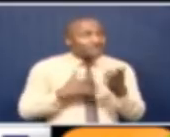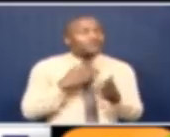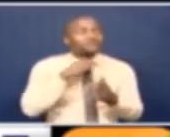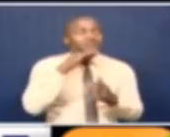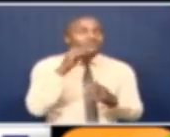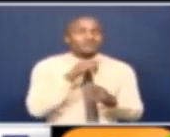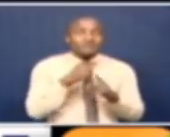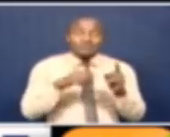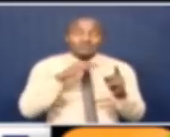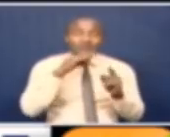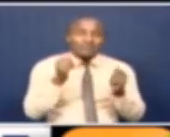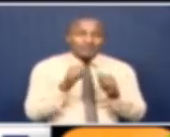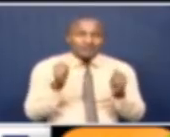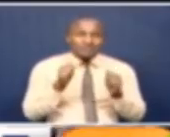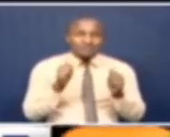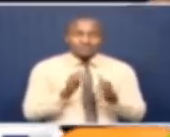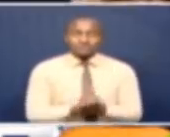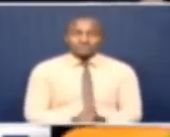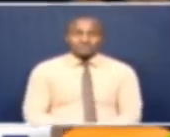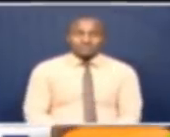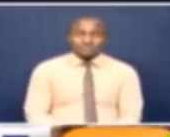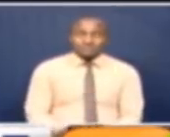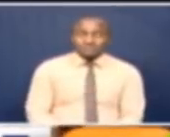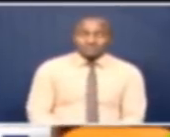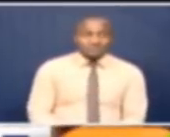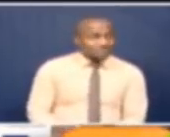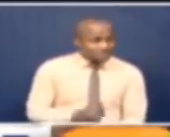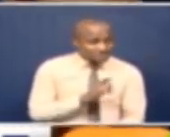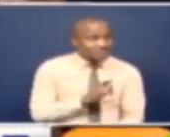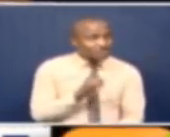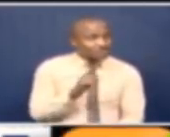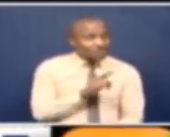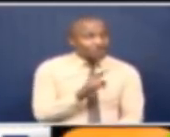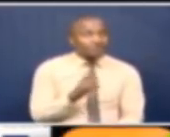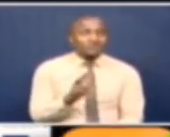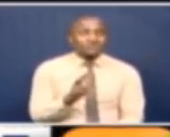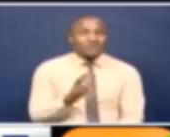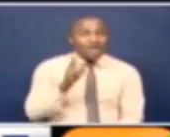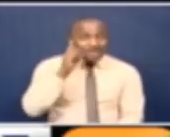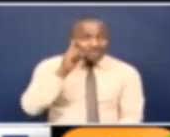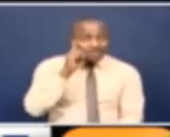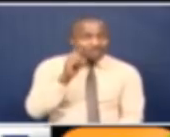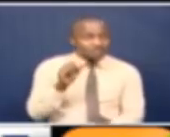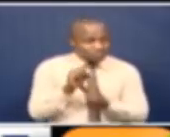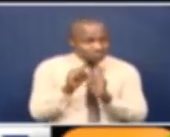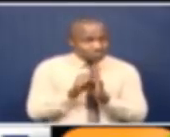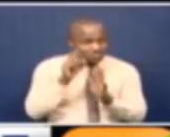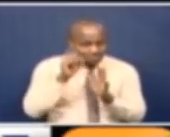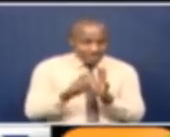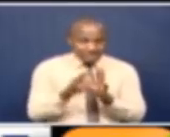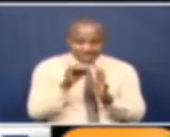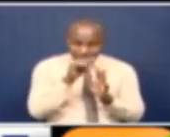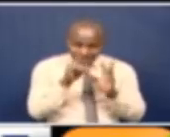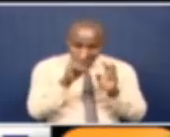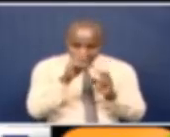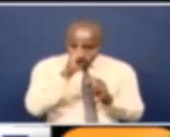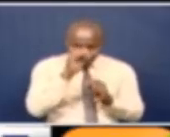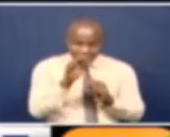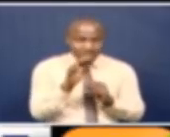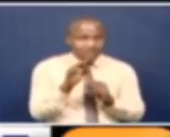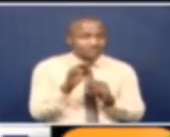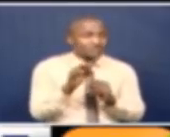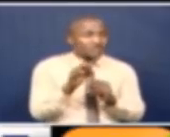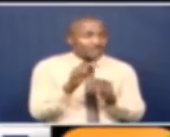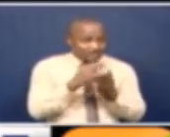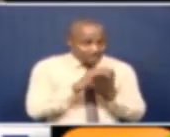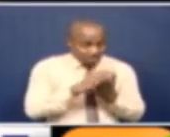not died. All right. This is a very emotive matter. Extremely. And I think the state ought to really take this matter seriously and